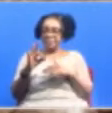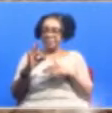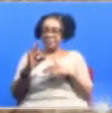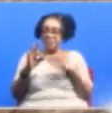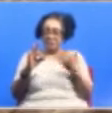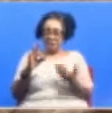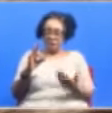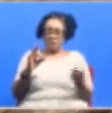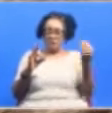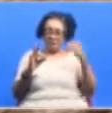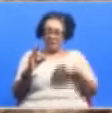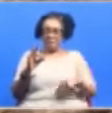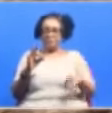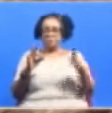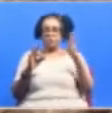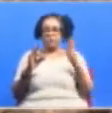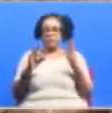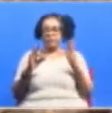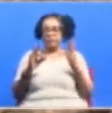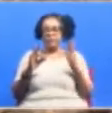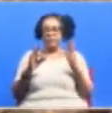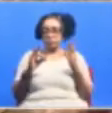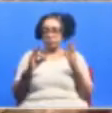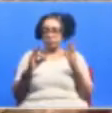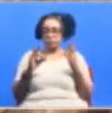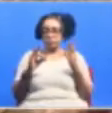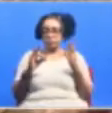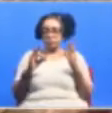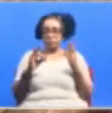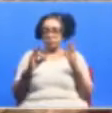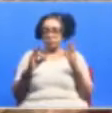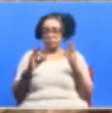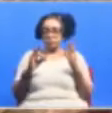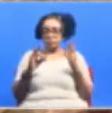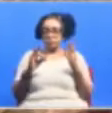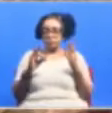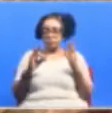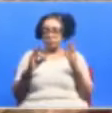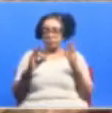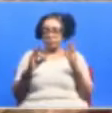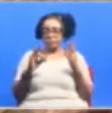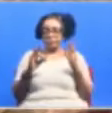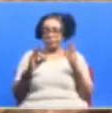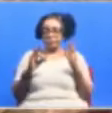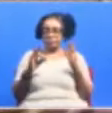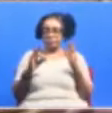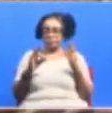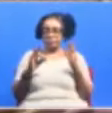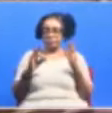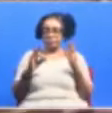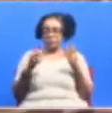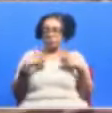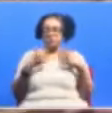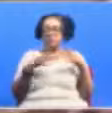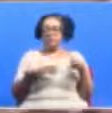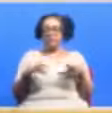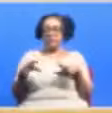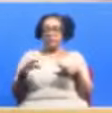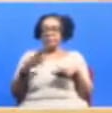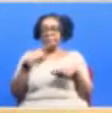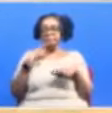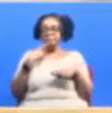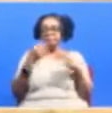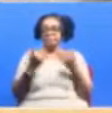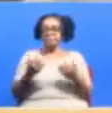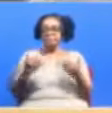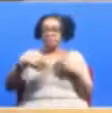tena walemavu wa ine. Kwa hivi mimi kuna teseka. She says their children were